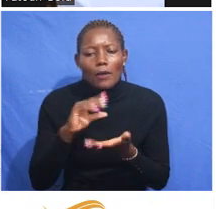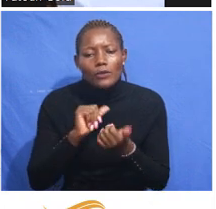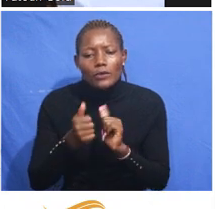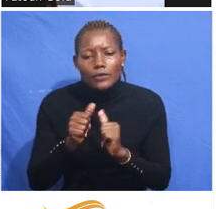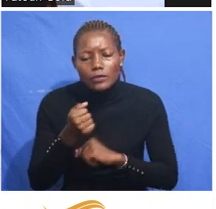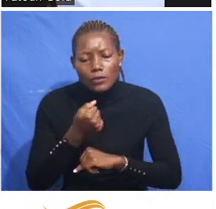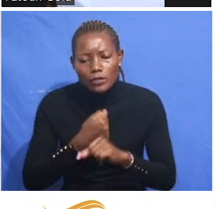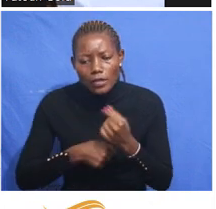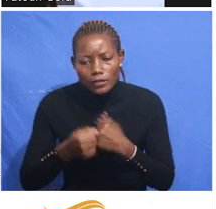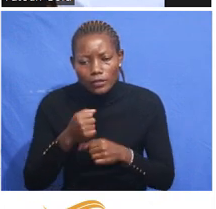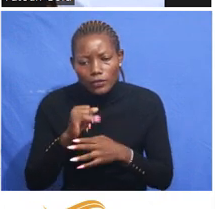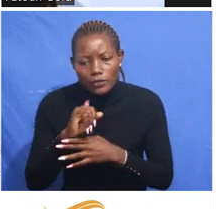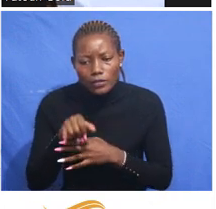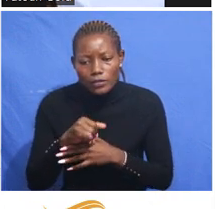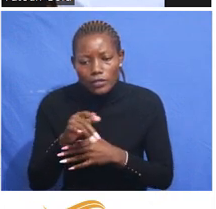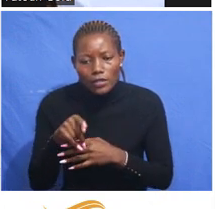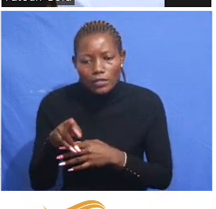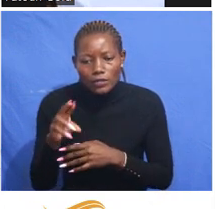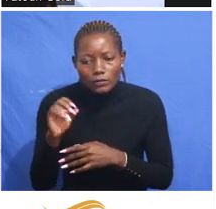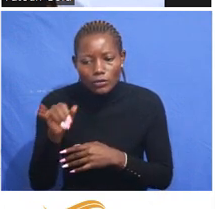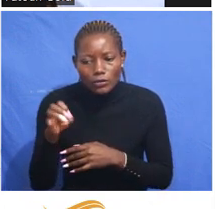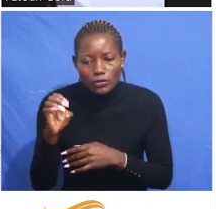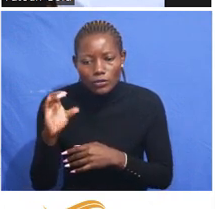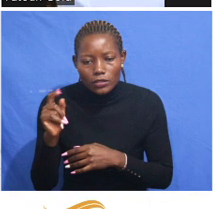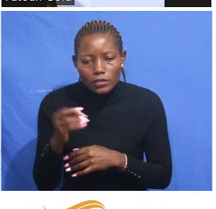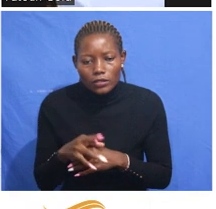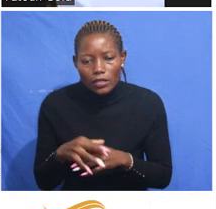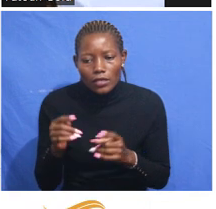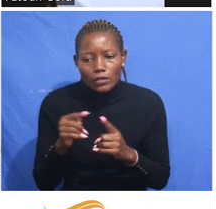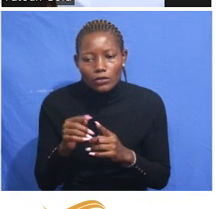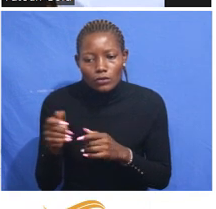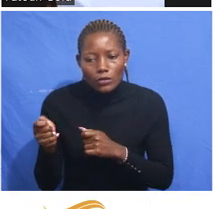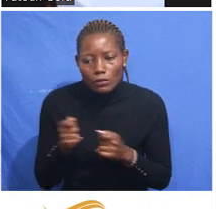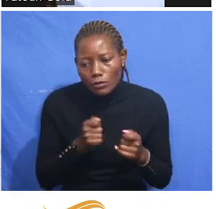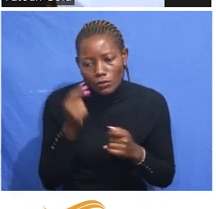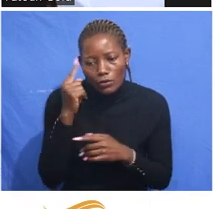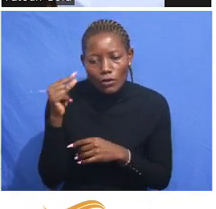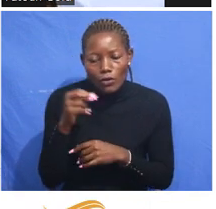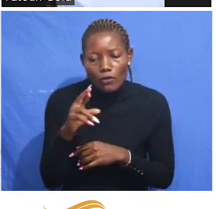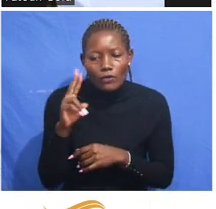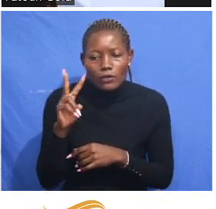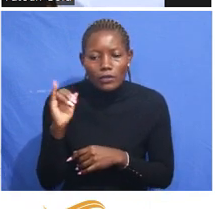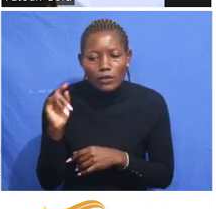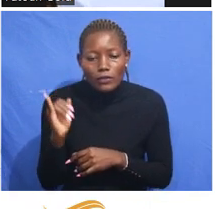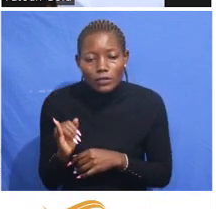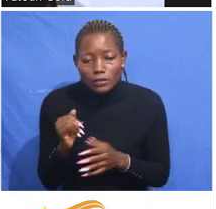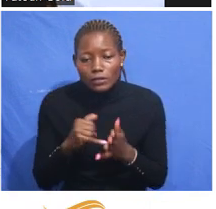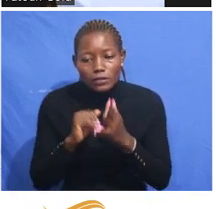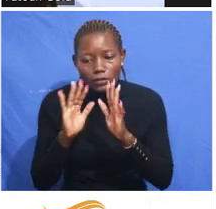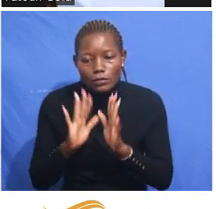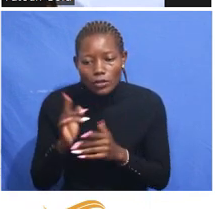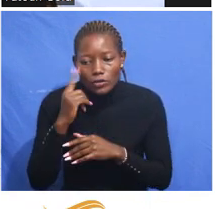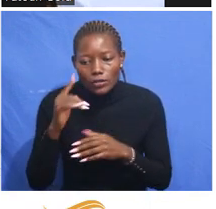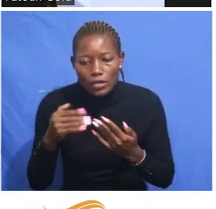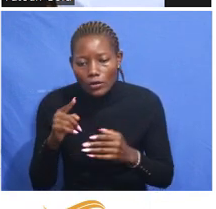activities are just projectiles where you're subjected to the pull of gravity. So it is important to see how you can counter this